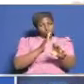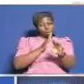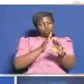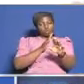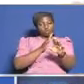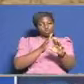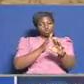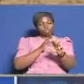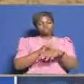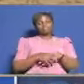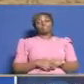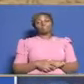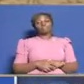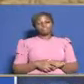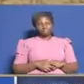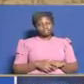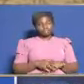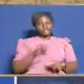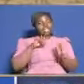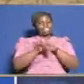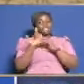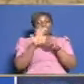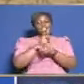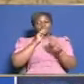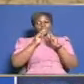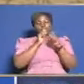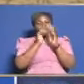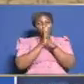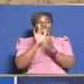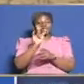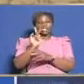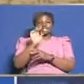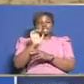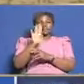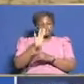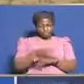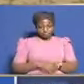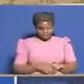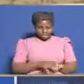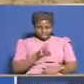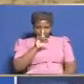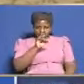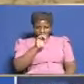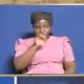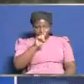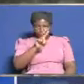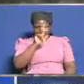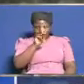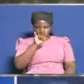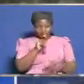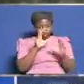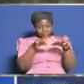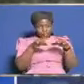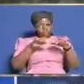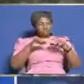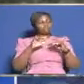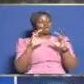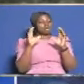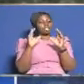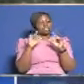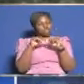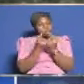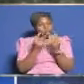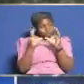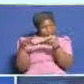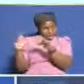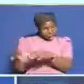Sugar. In an exclusive interview with KBC, Dovekey Group of Companies Chairman Narendra Raval said he is willing to